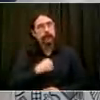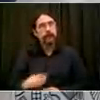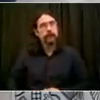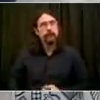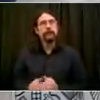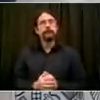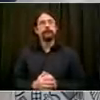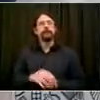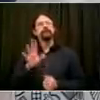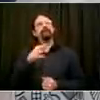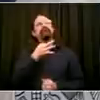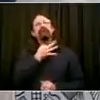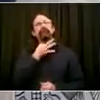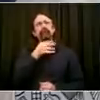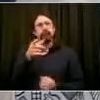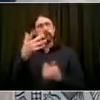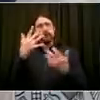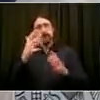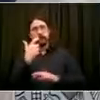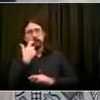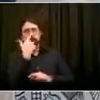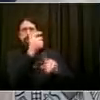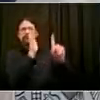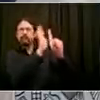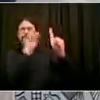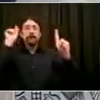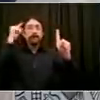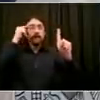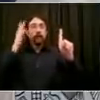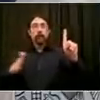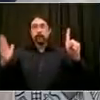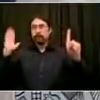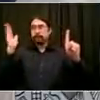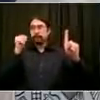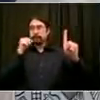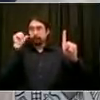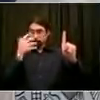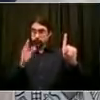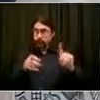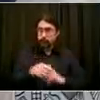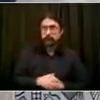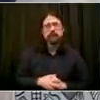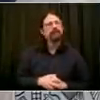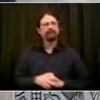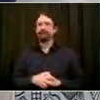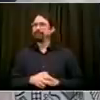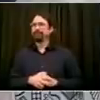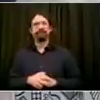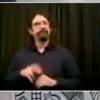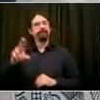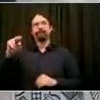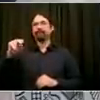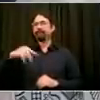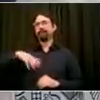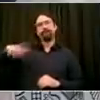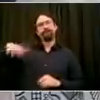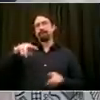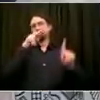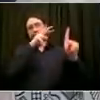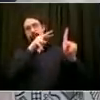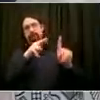you been in touch with him today? And when you spoke with him yesterday, you noted, of course, that you had several conversations with him about new restrictions